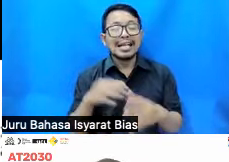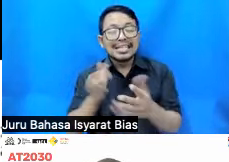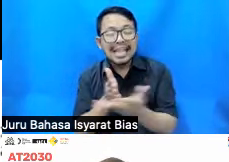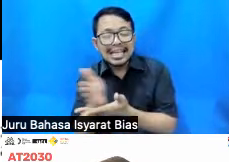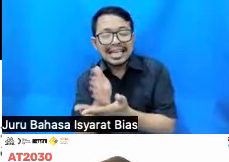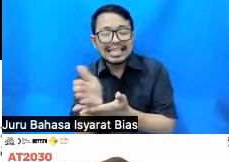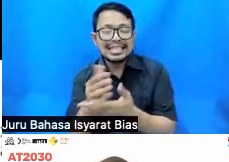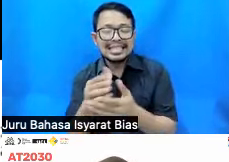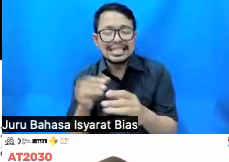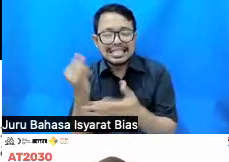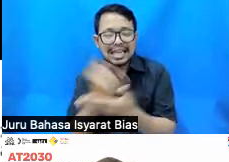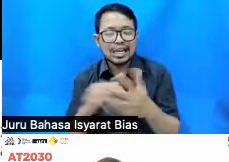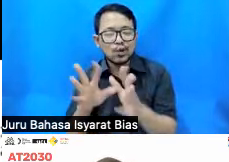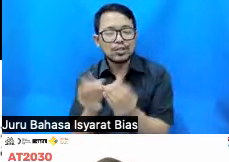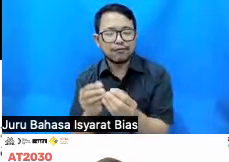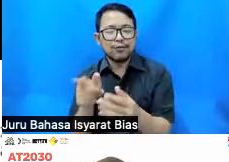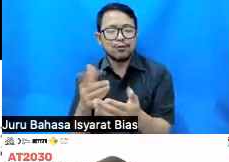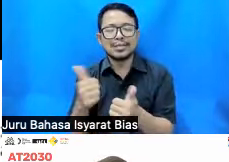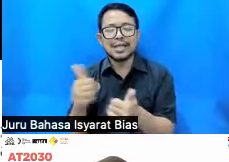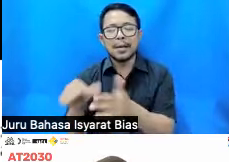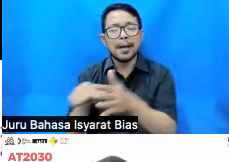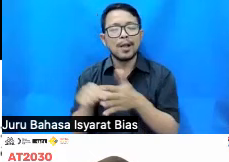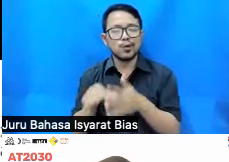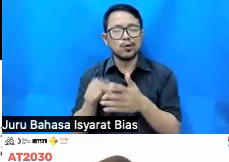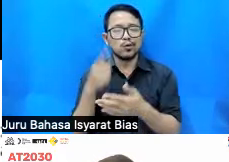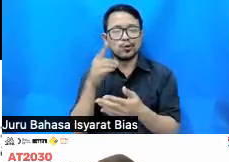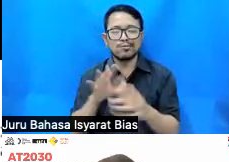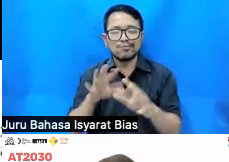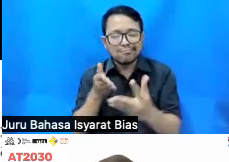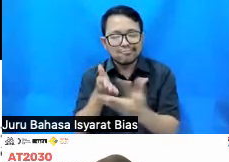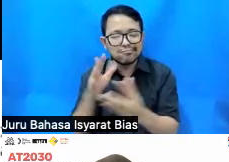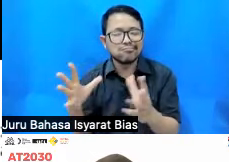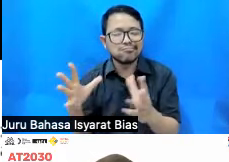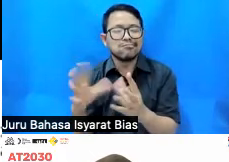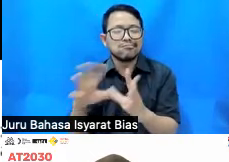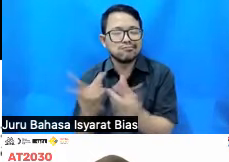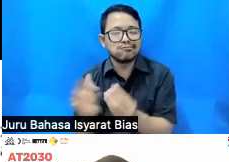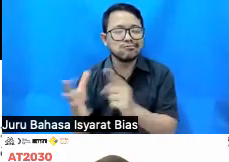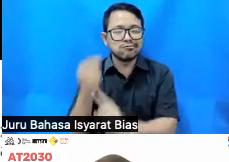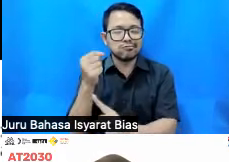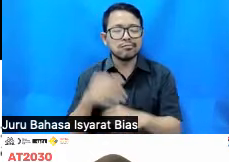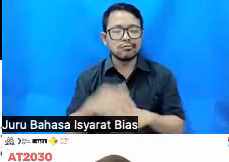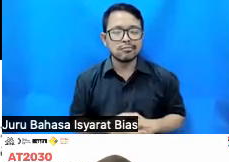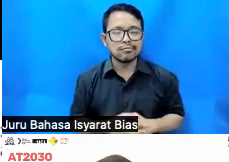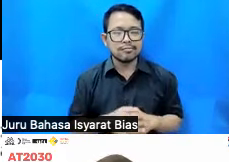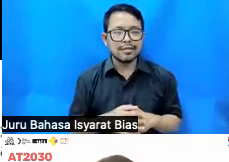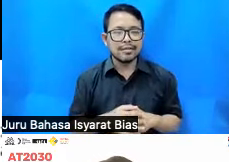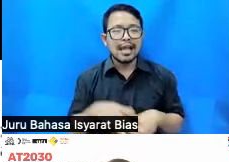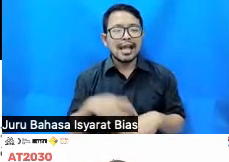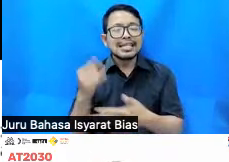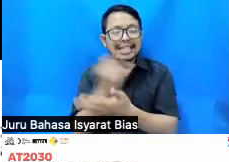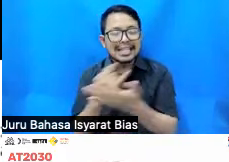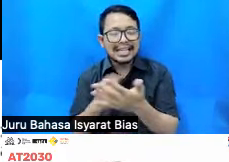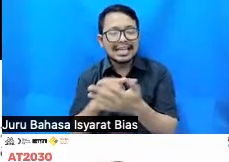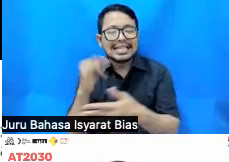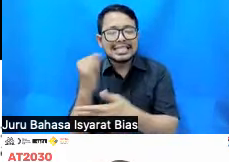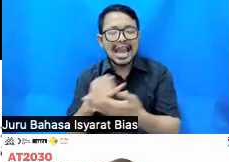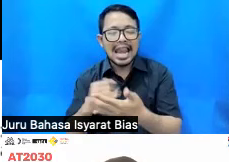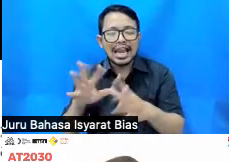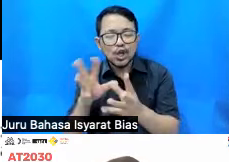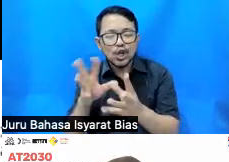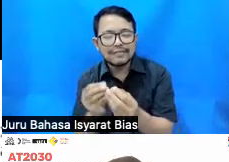having an overall inclusive design strategy for the city can support the delivery of inclusive design and accessibility